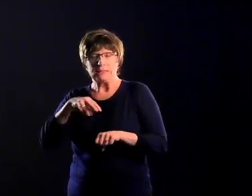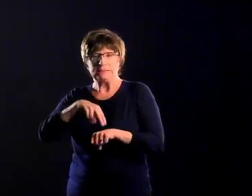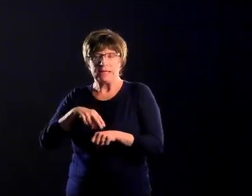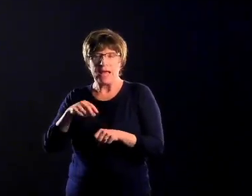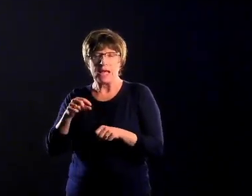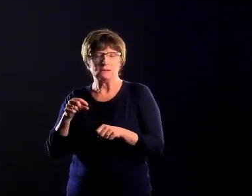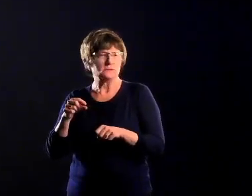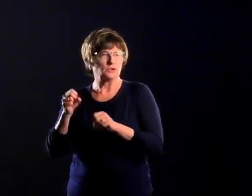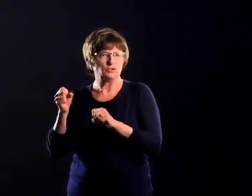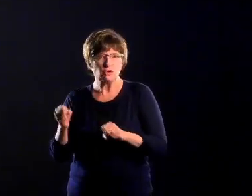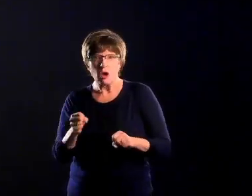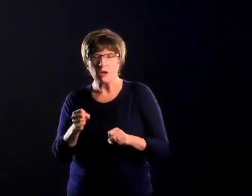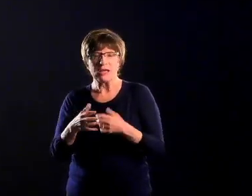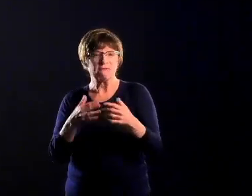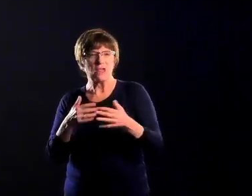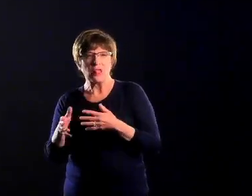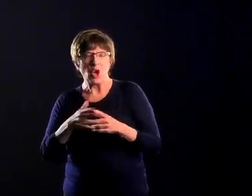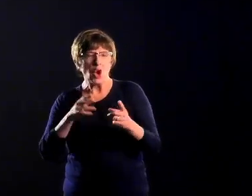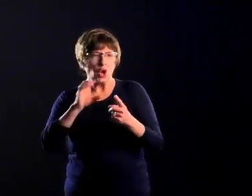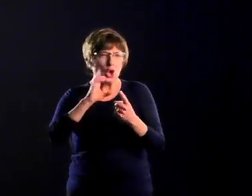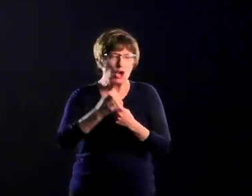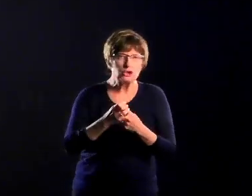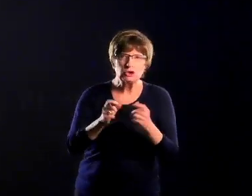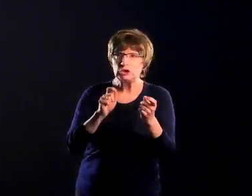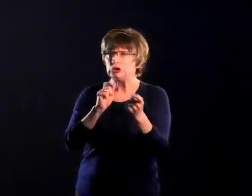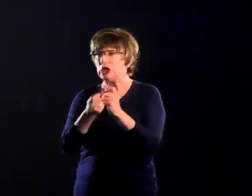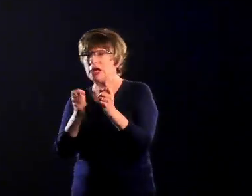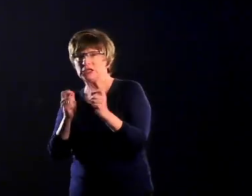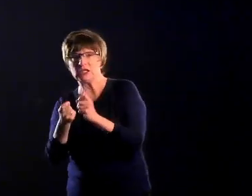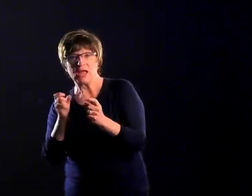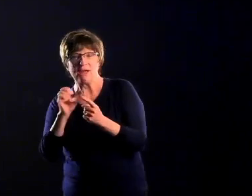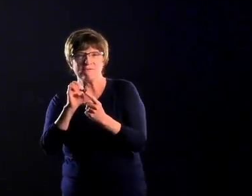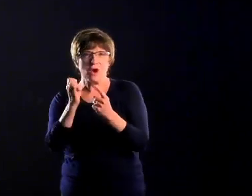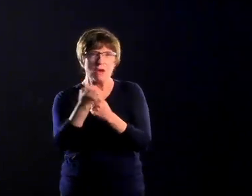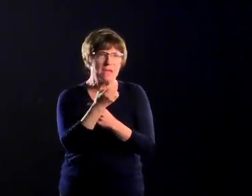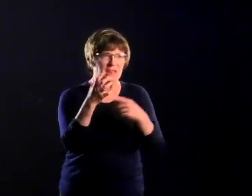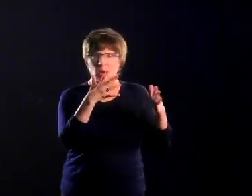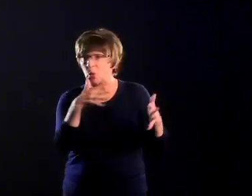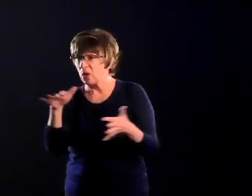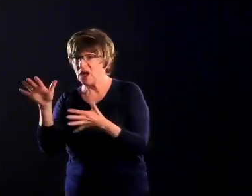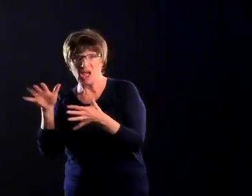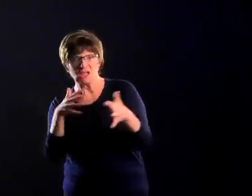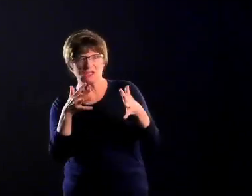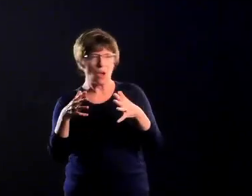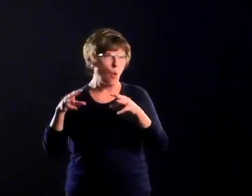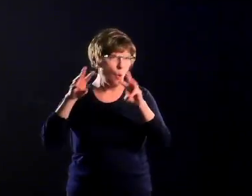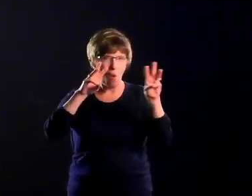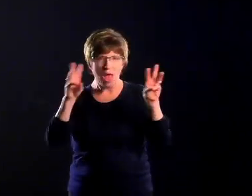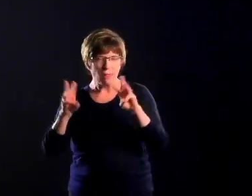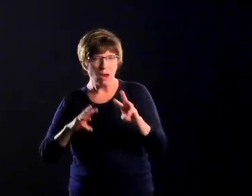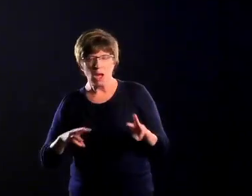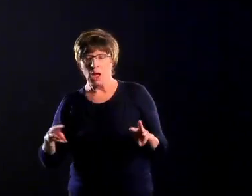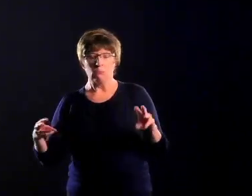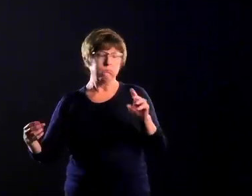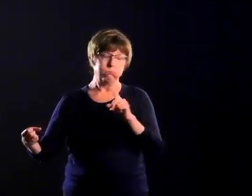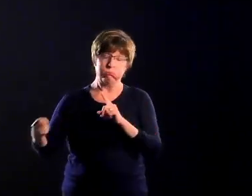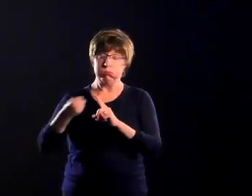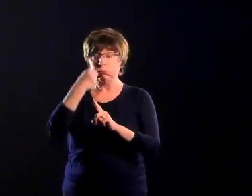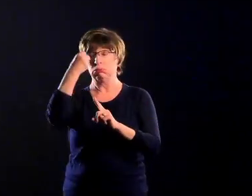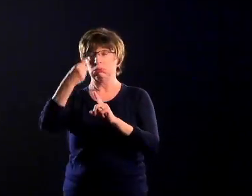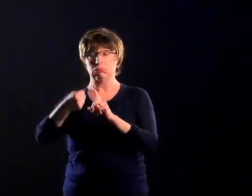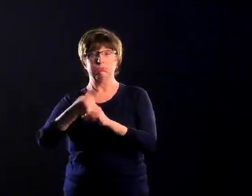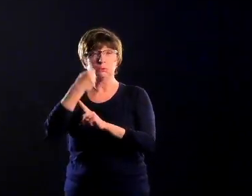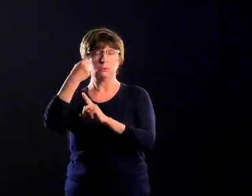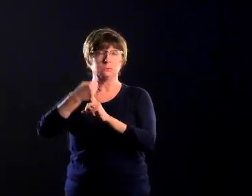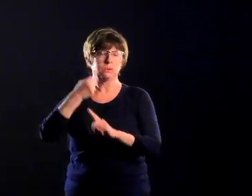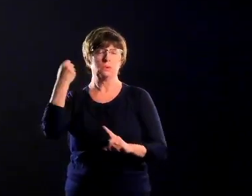be changing constantly, in the midst of an environment where the winds and all sorts of weather may hit us and beat against us.